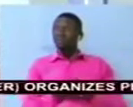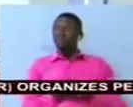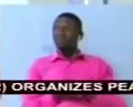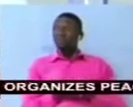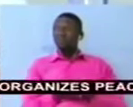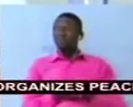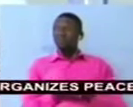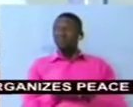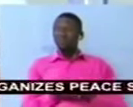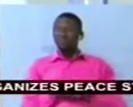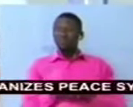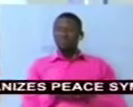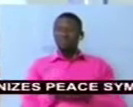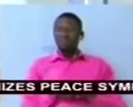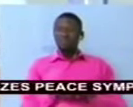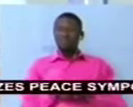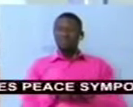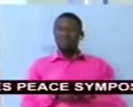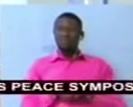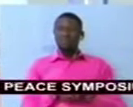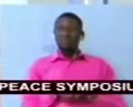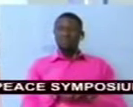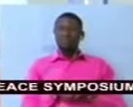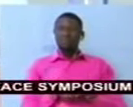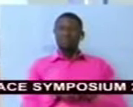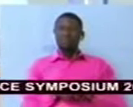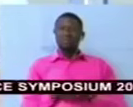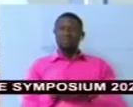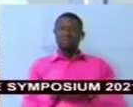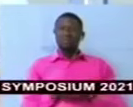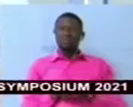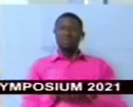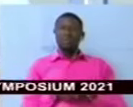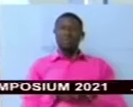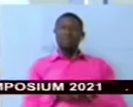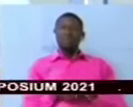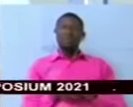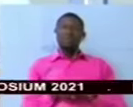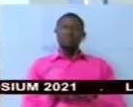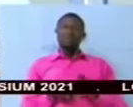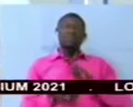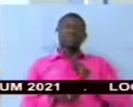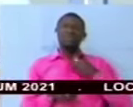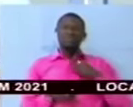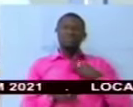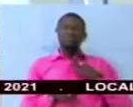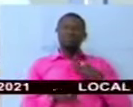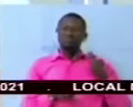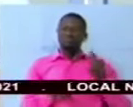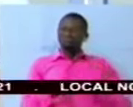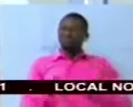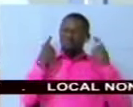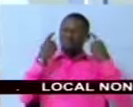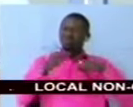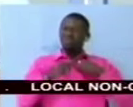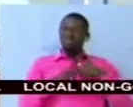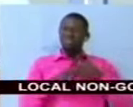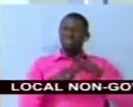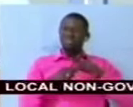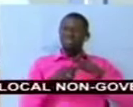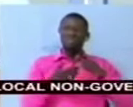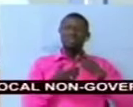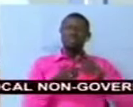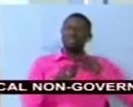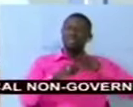and stripped naked but the impact the allegations against me that I was dealing in